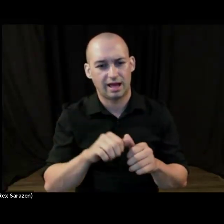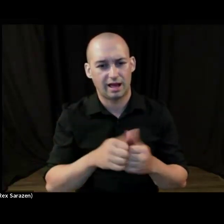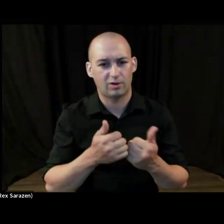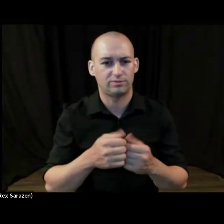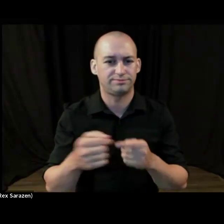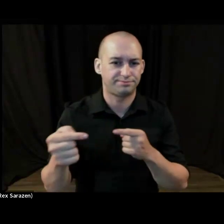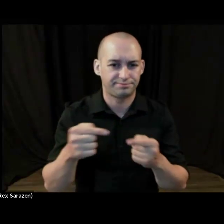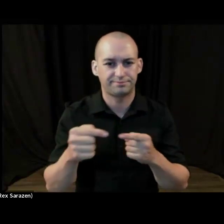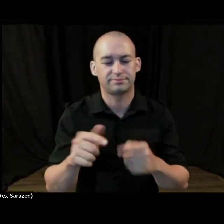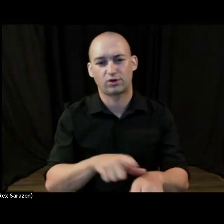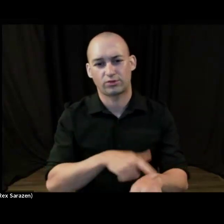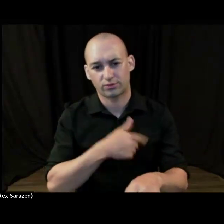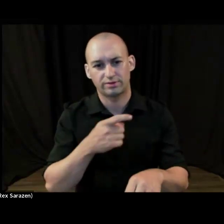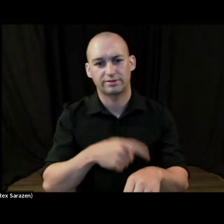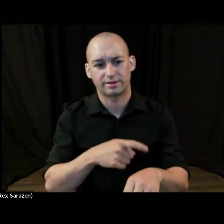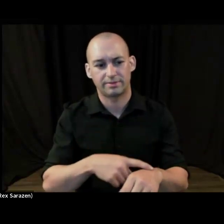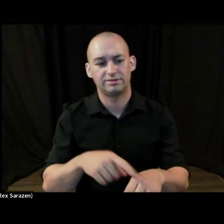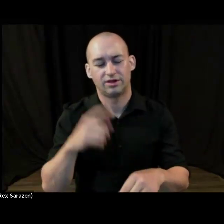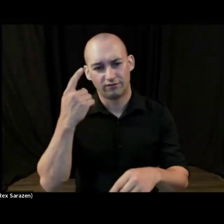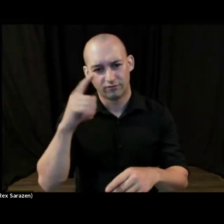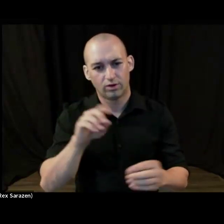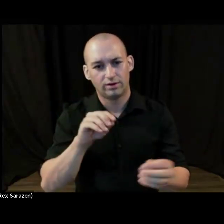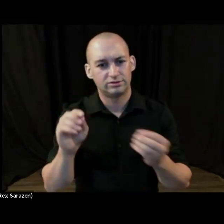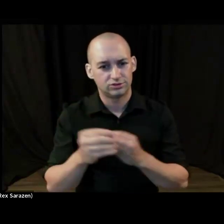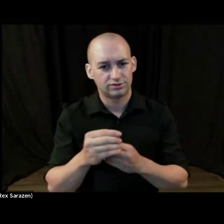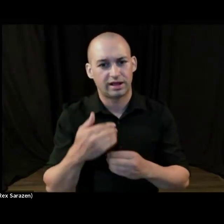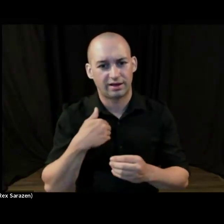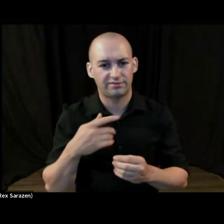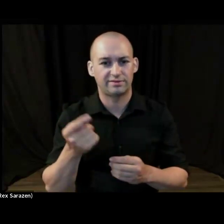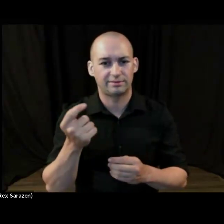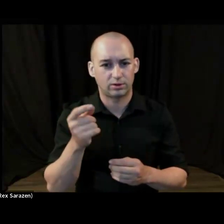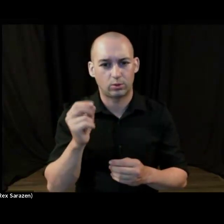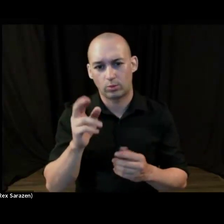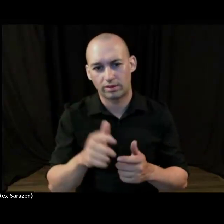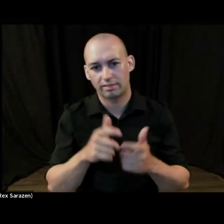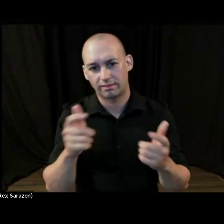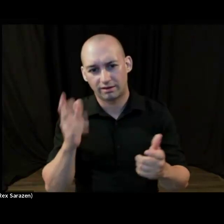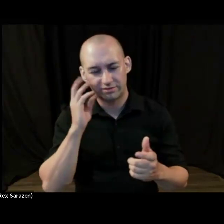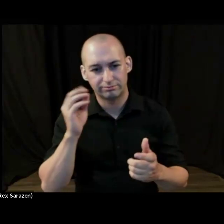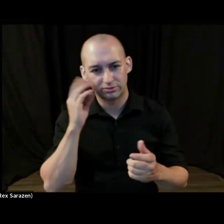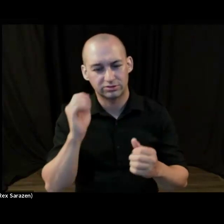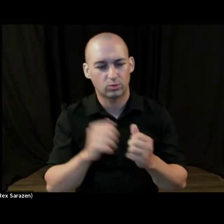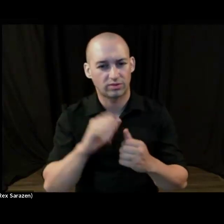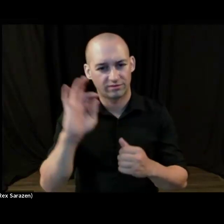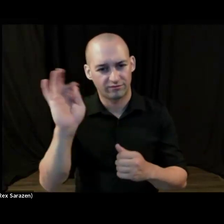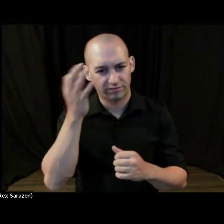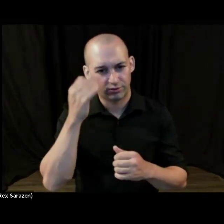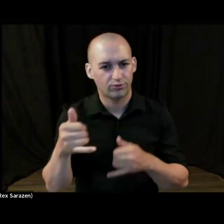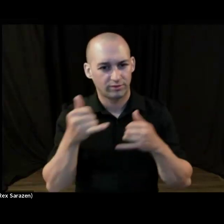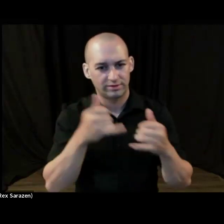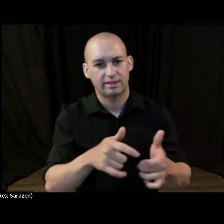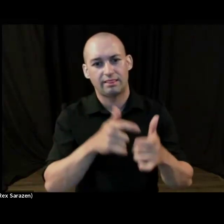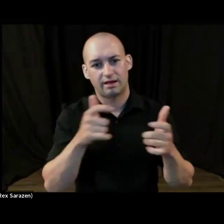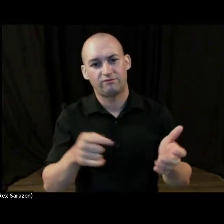they're meant for organizations that have a little bit or a lot of experience with federal grants. There's a lot of